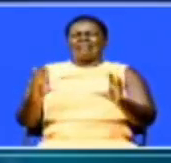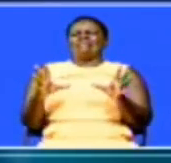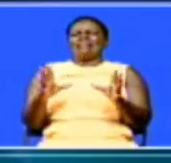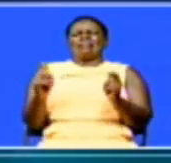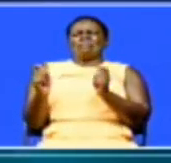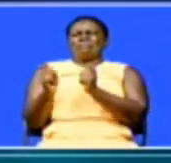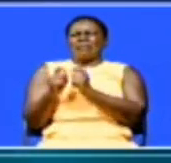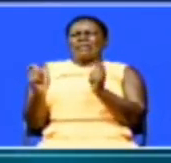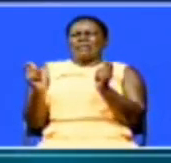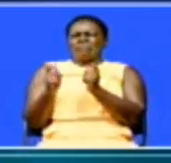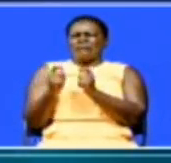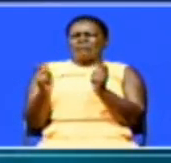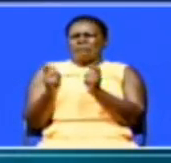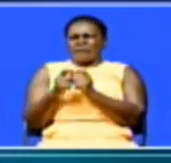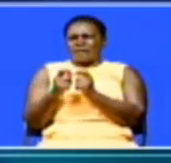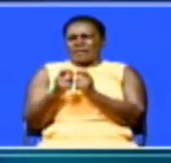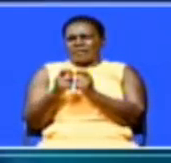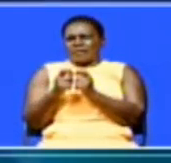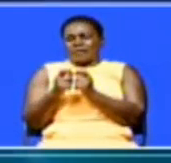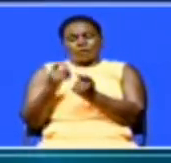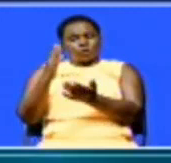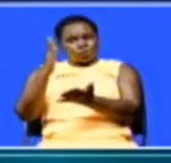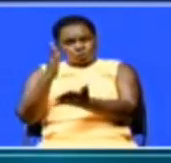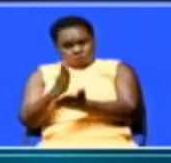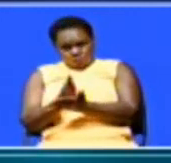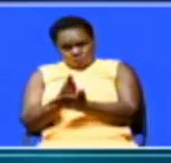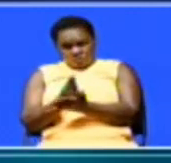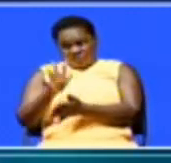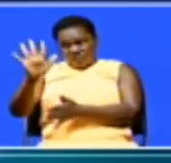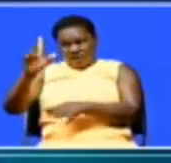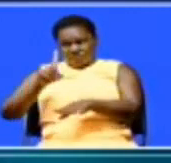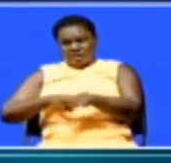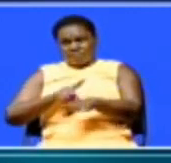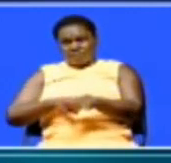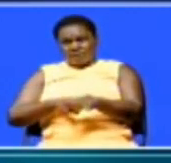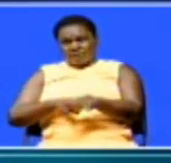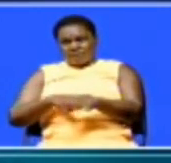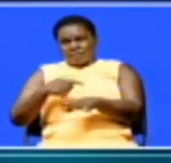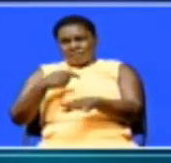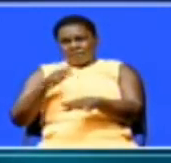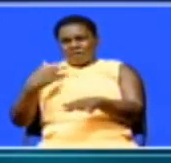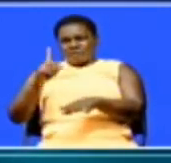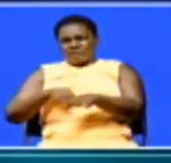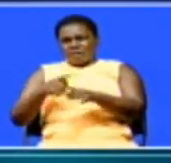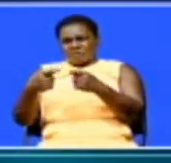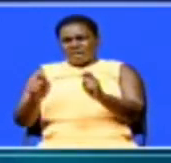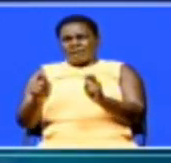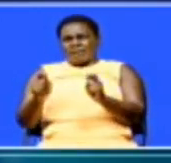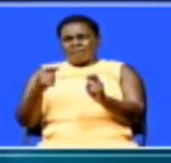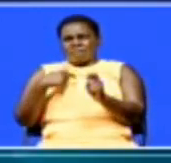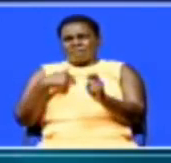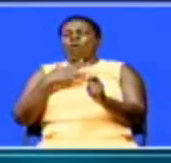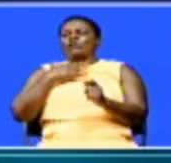I know. Wow. And they did five times because I was every time they would do it